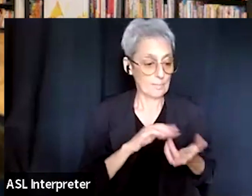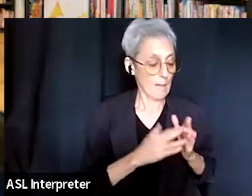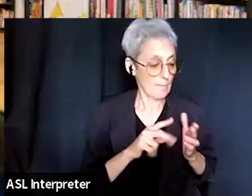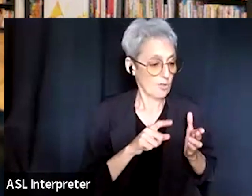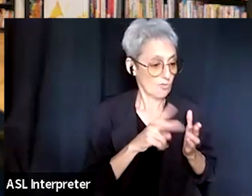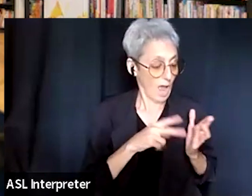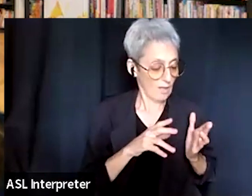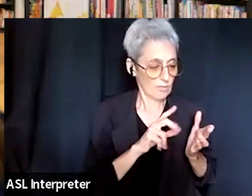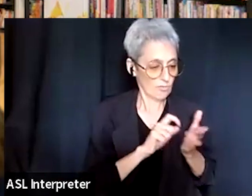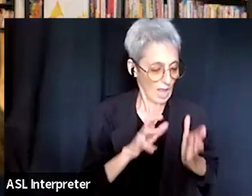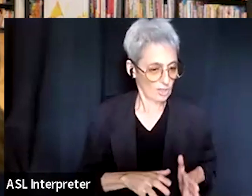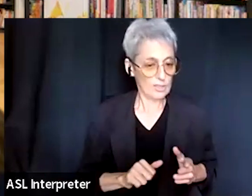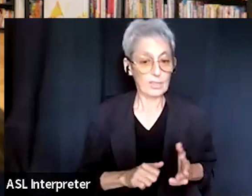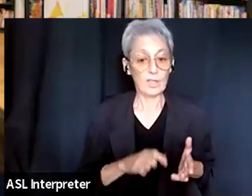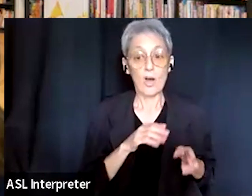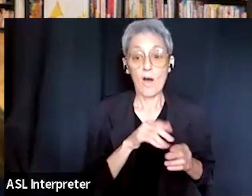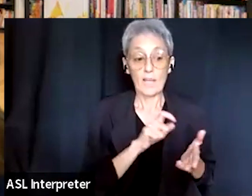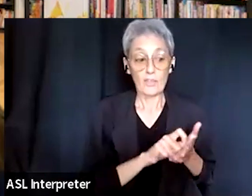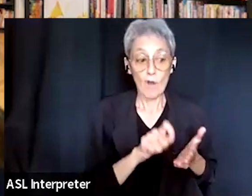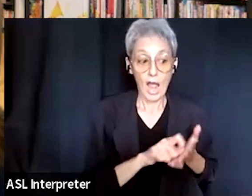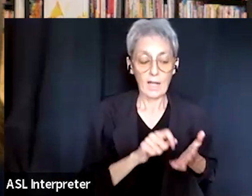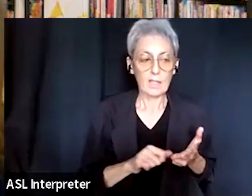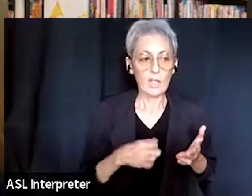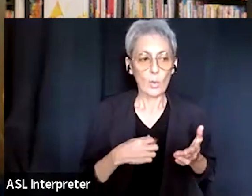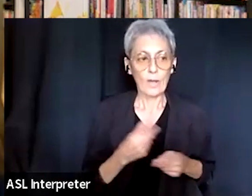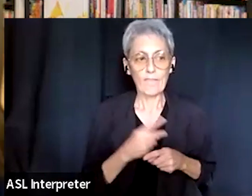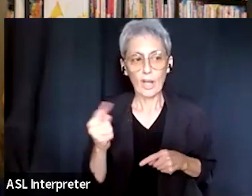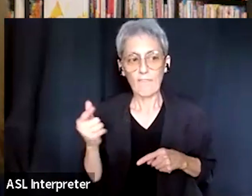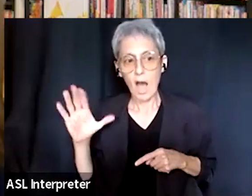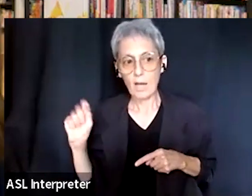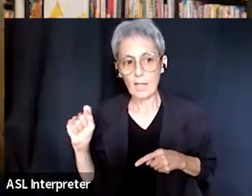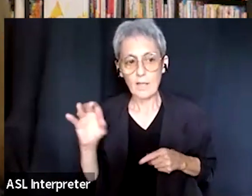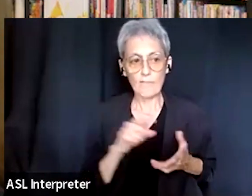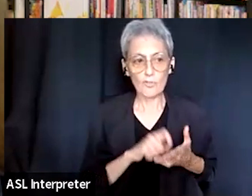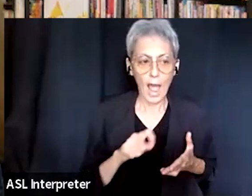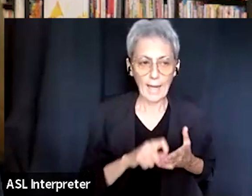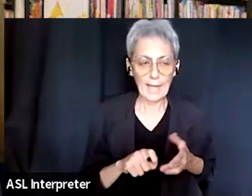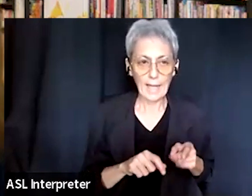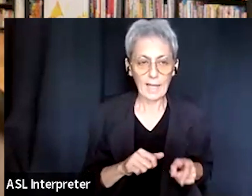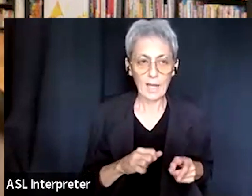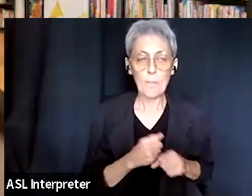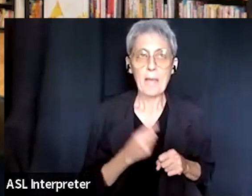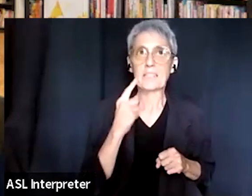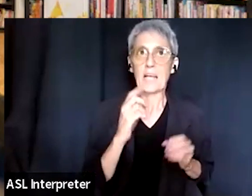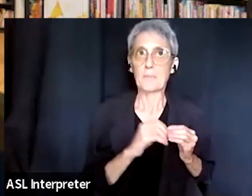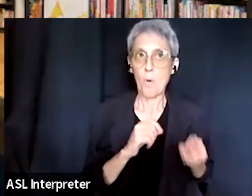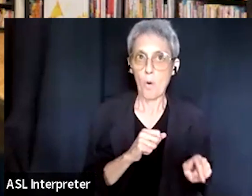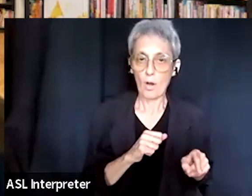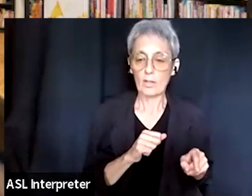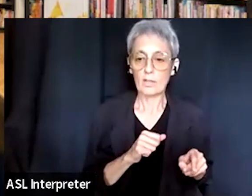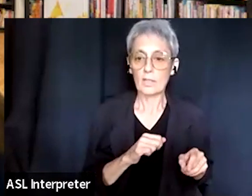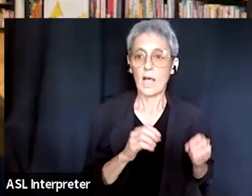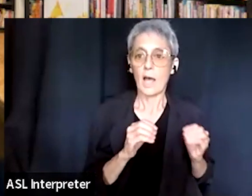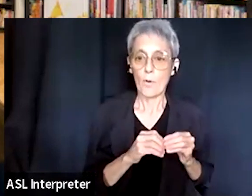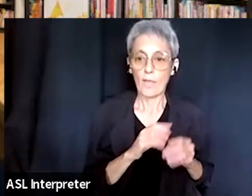writing, we often make sense of the phonics of writing more, that then impacts back on